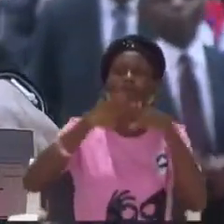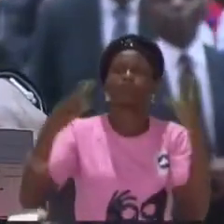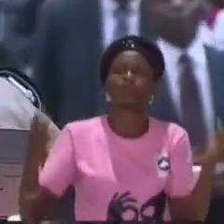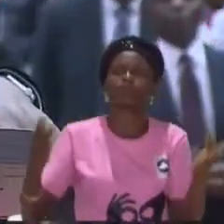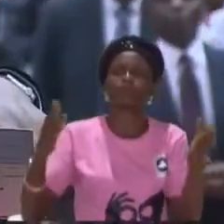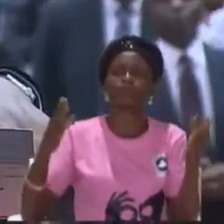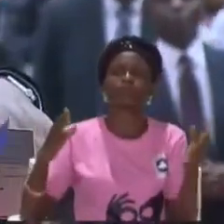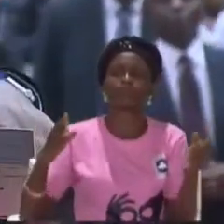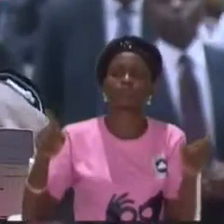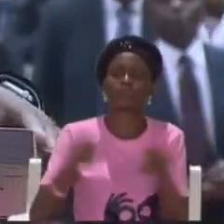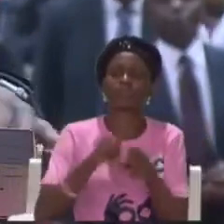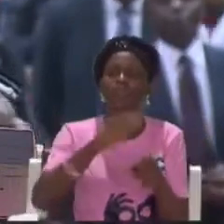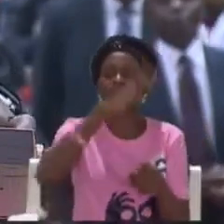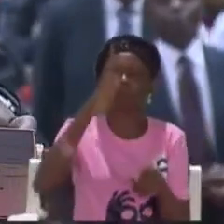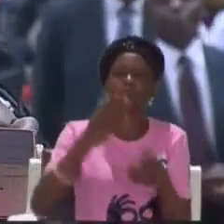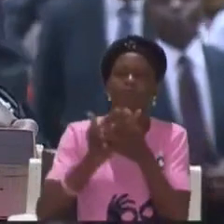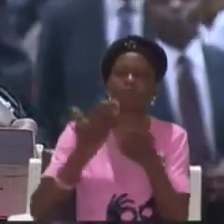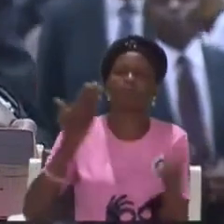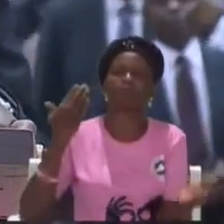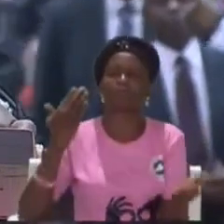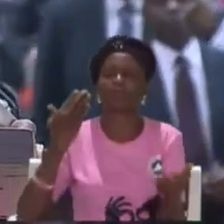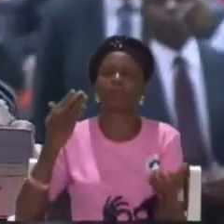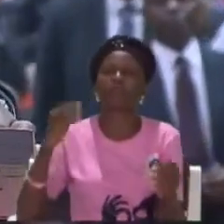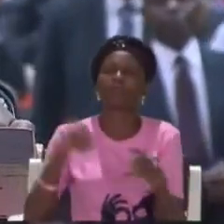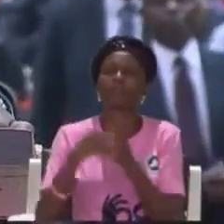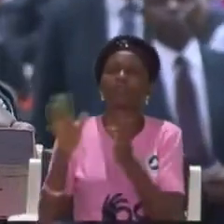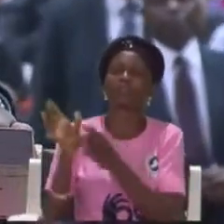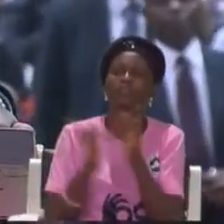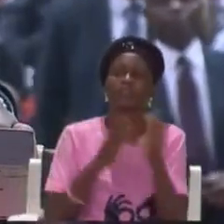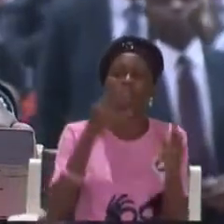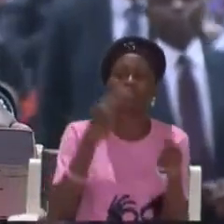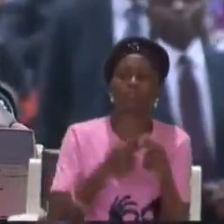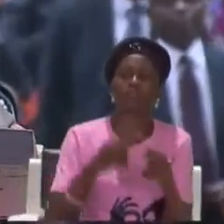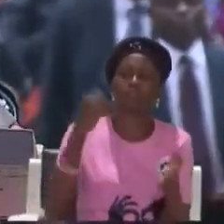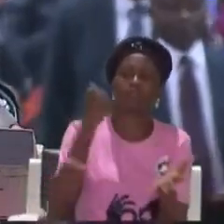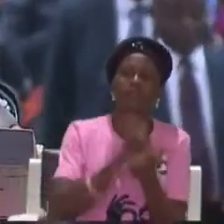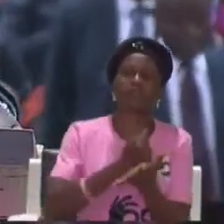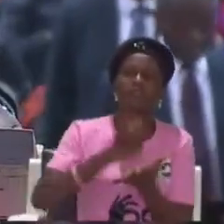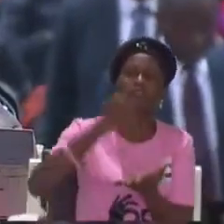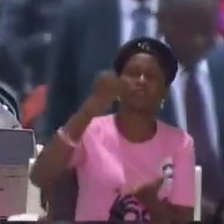like never before. In Jesus' name, amen.